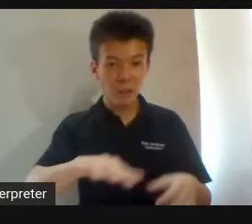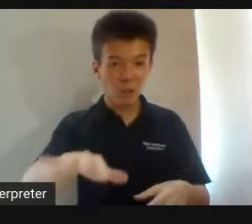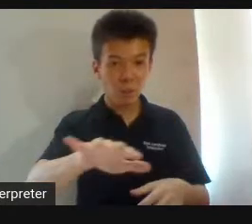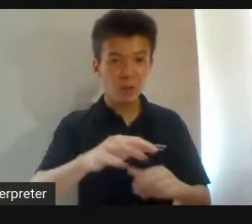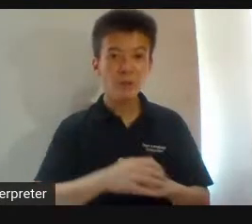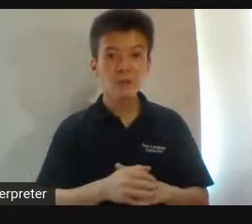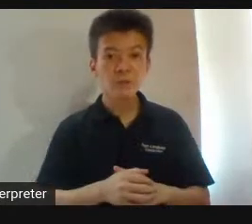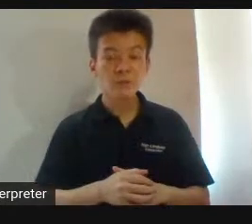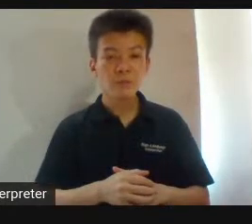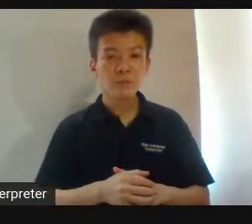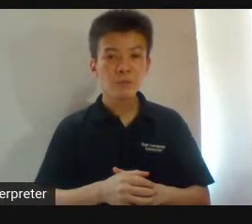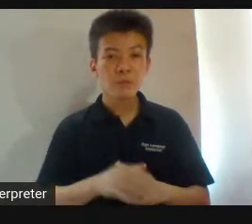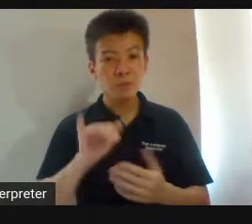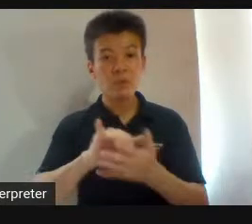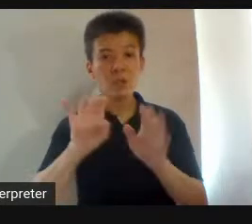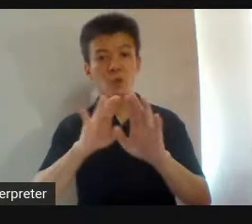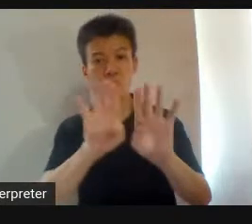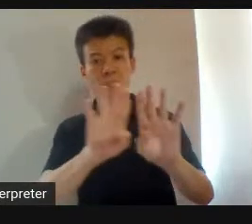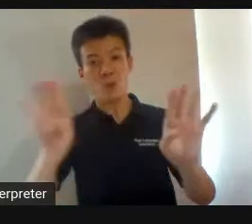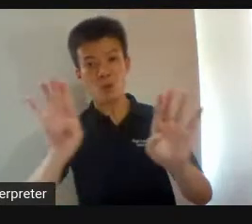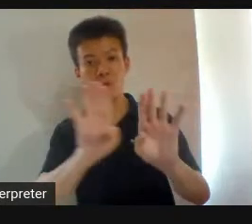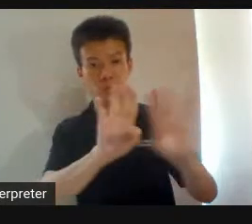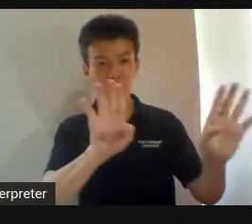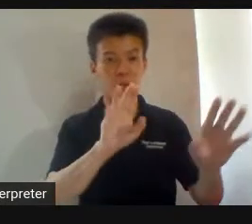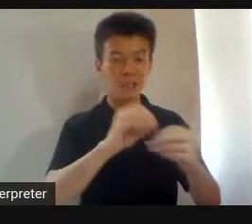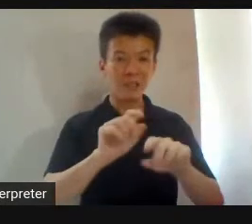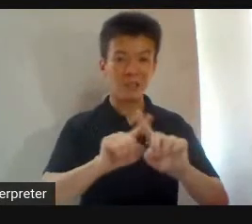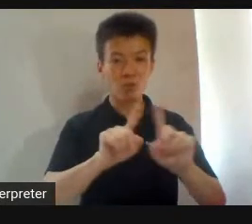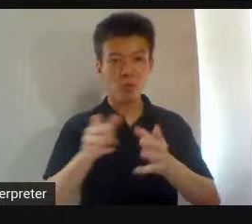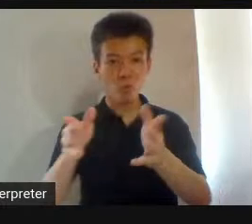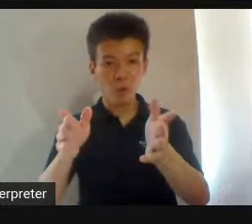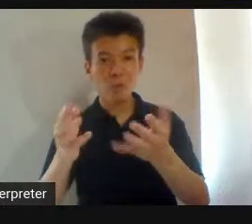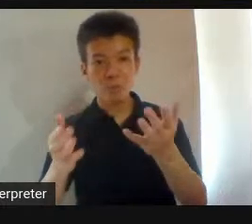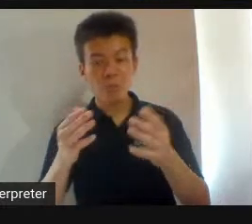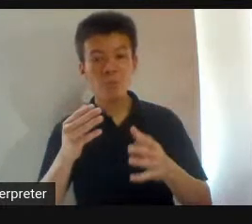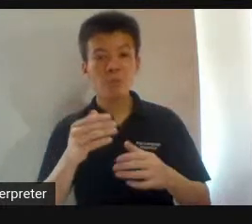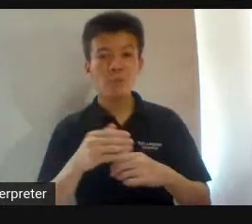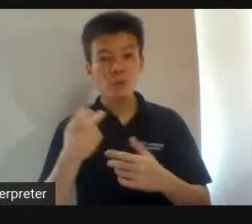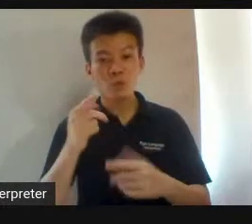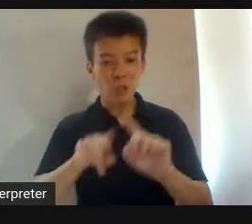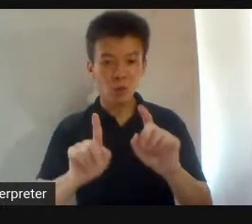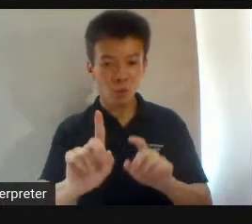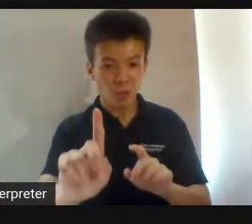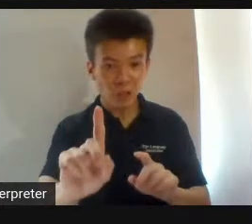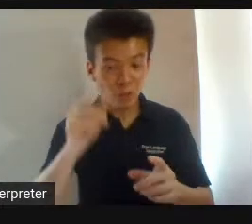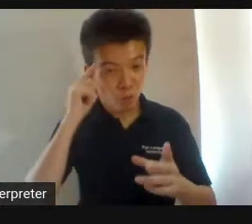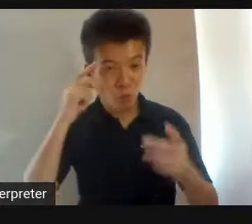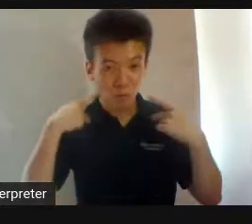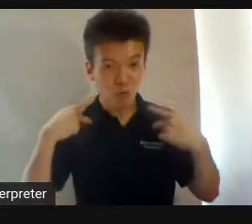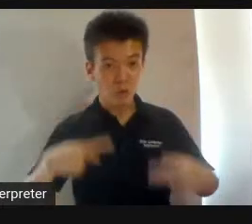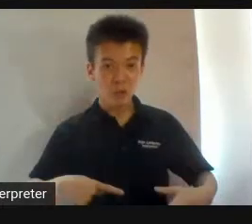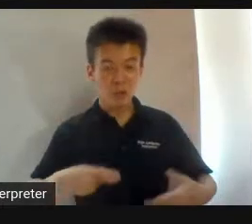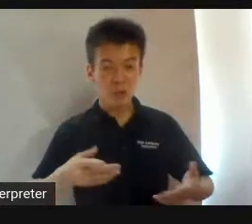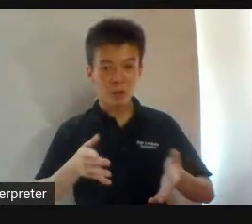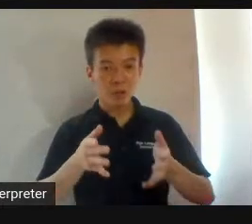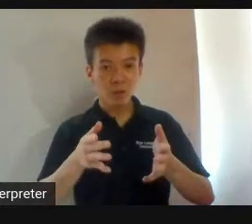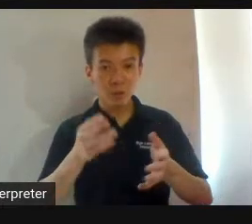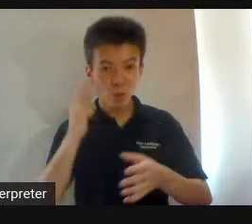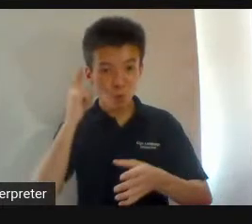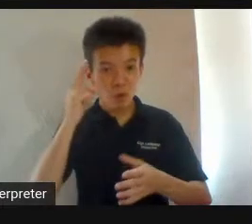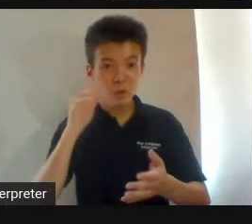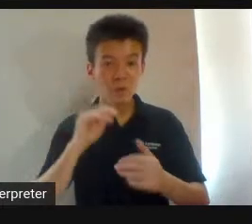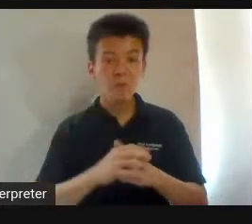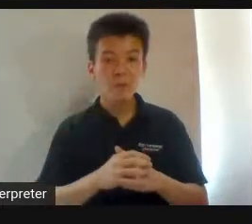know, it opens those doors in different ways. And I think, yes, it could be that you can't get there for a physical reason, but and that could